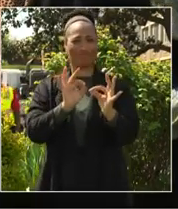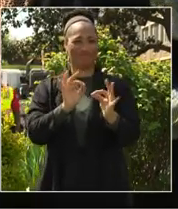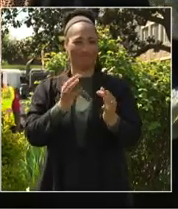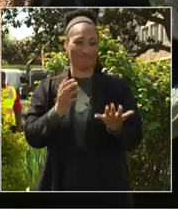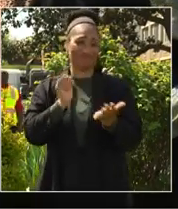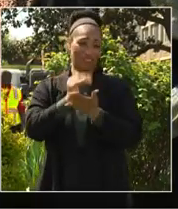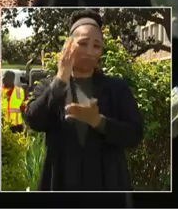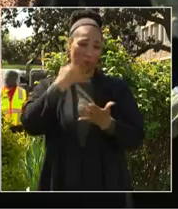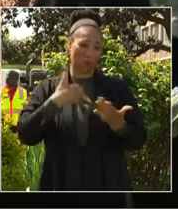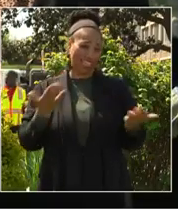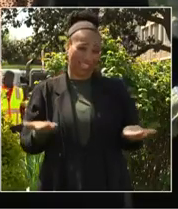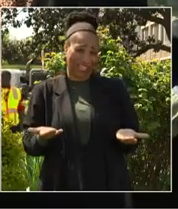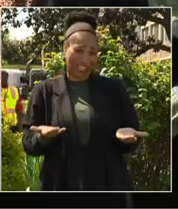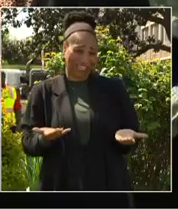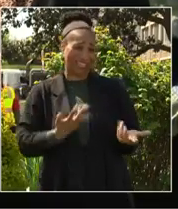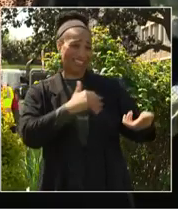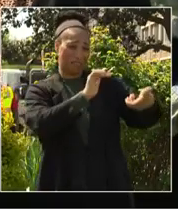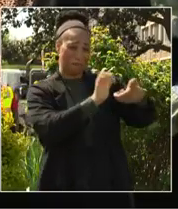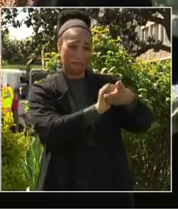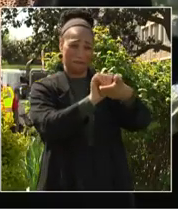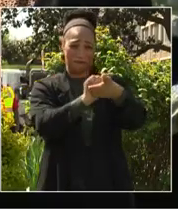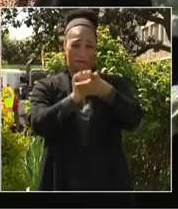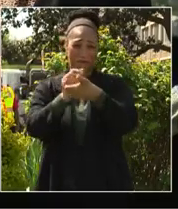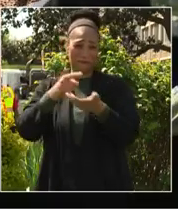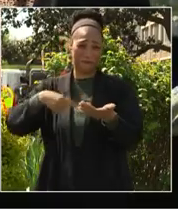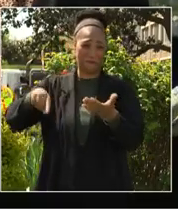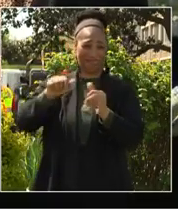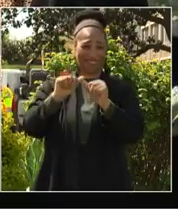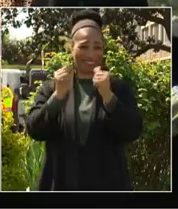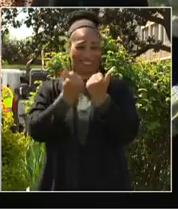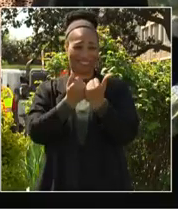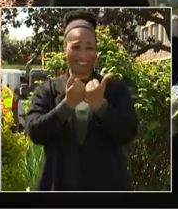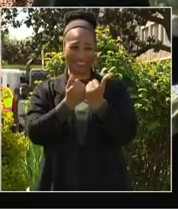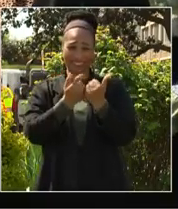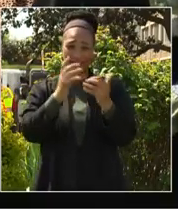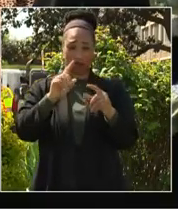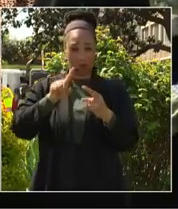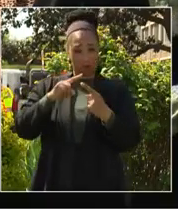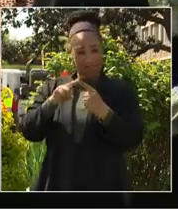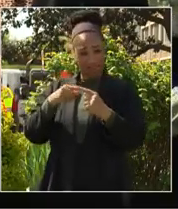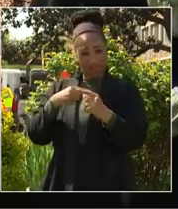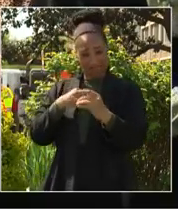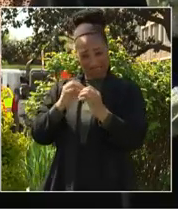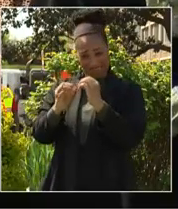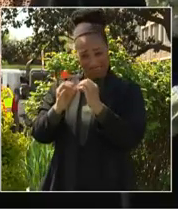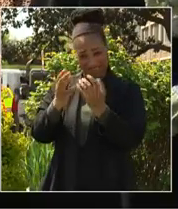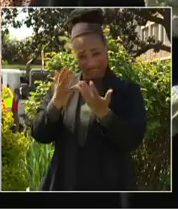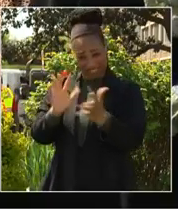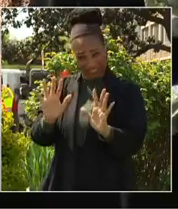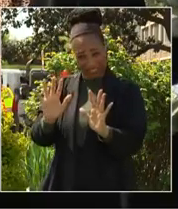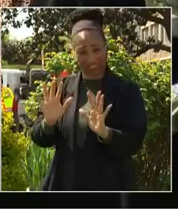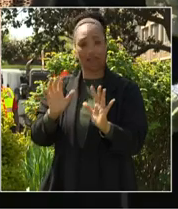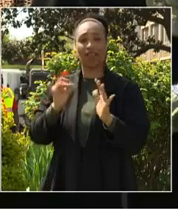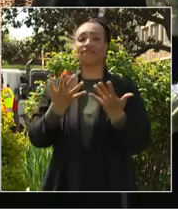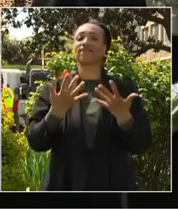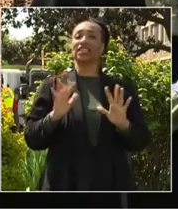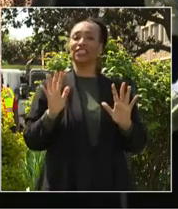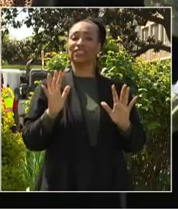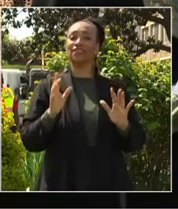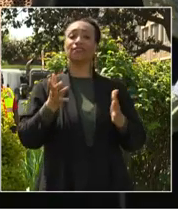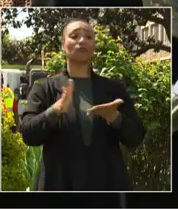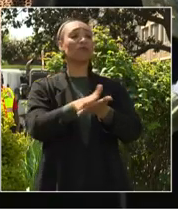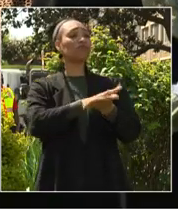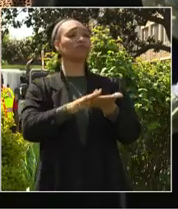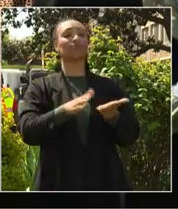and others to ensure that once we complete our infrastructure projects, the roads are restored, not